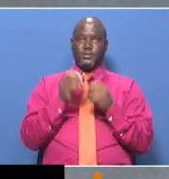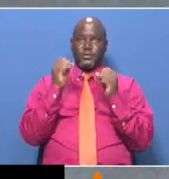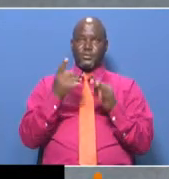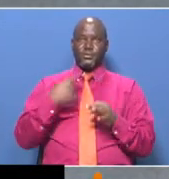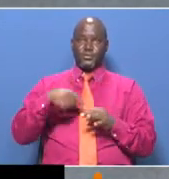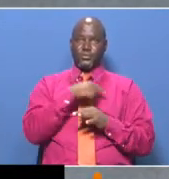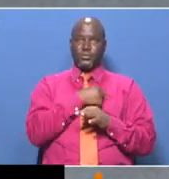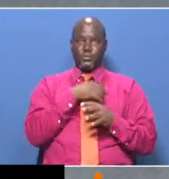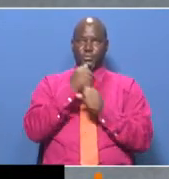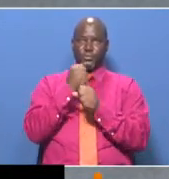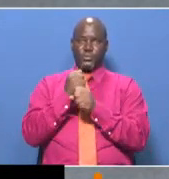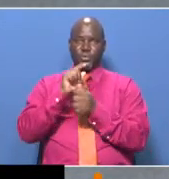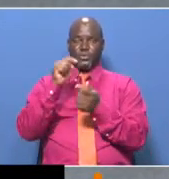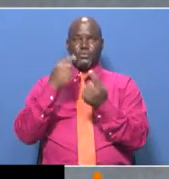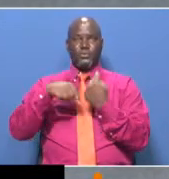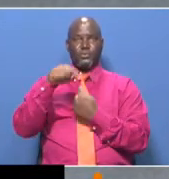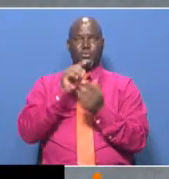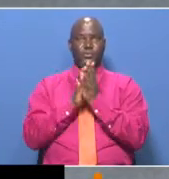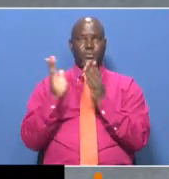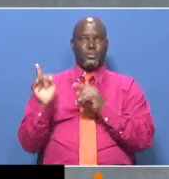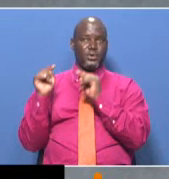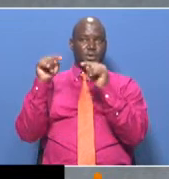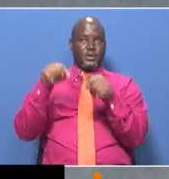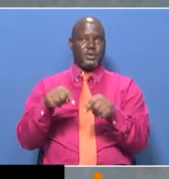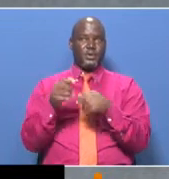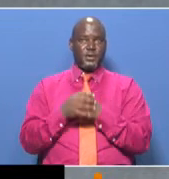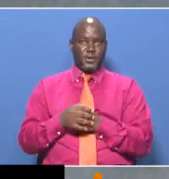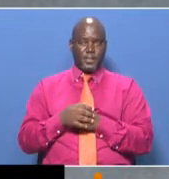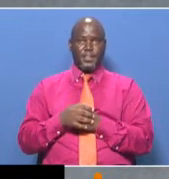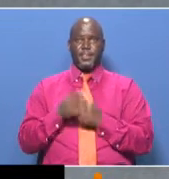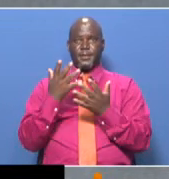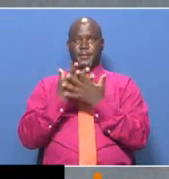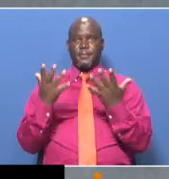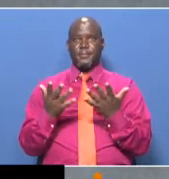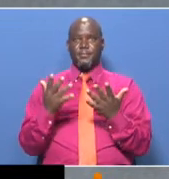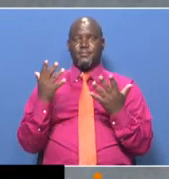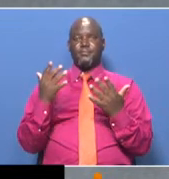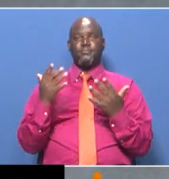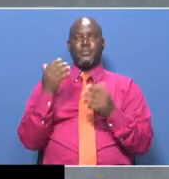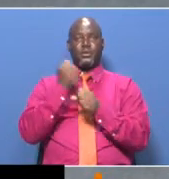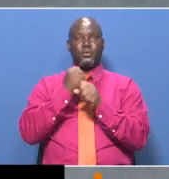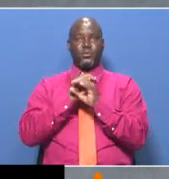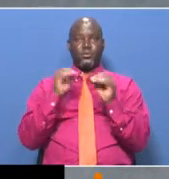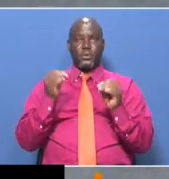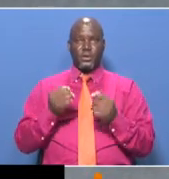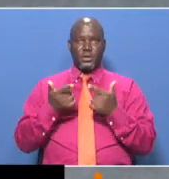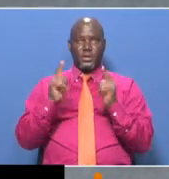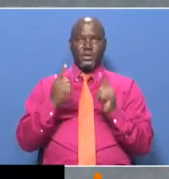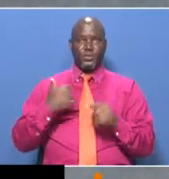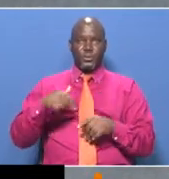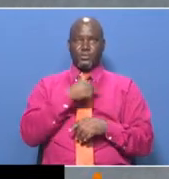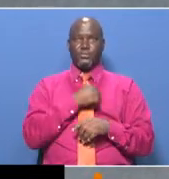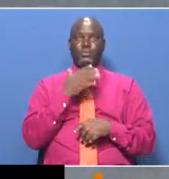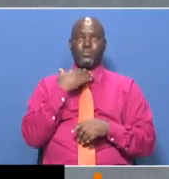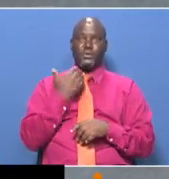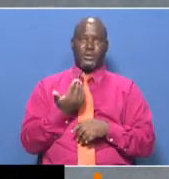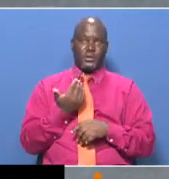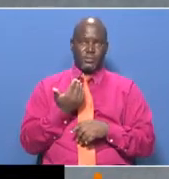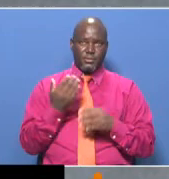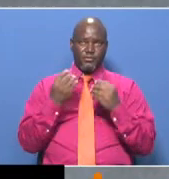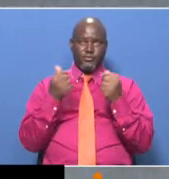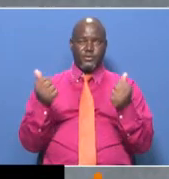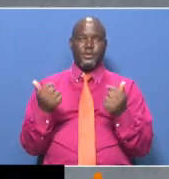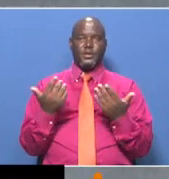we are commending you for allowing the public to come here, there are things that have not been done. Next, I would like to